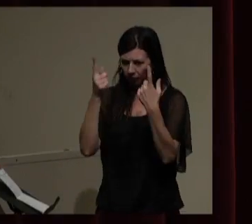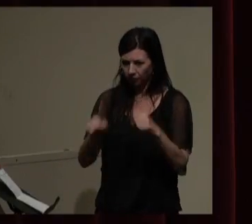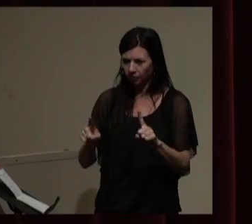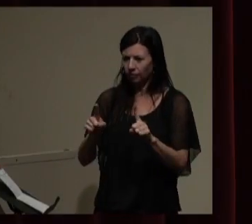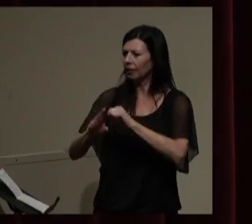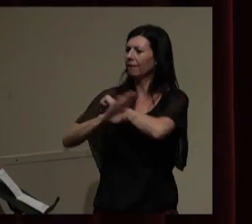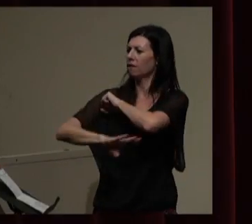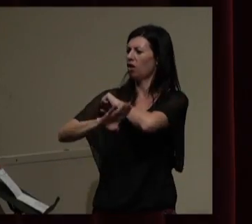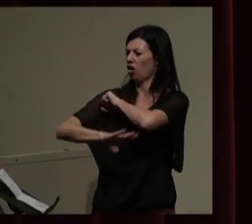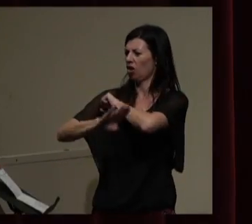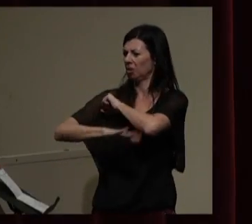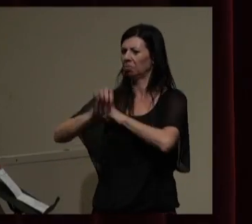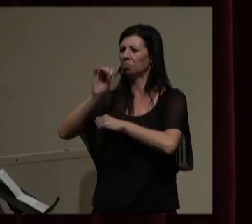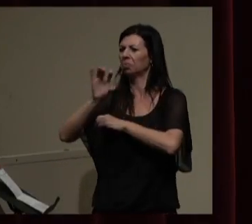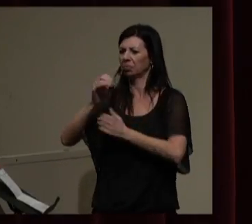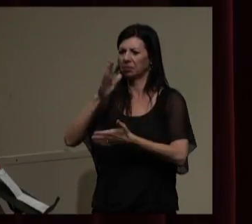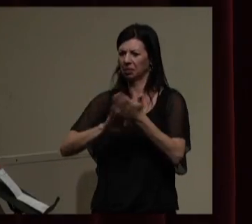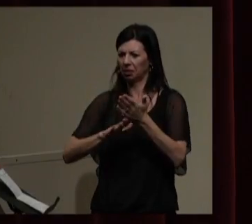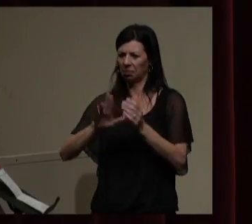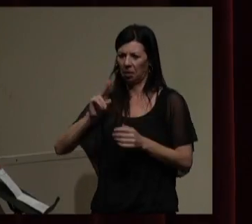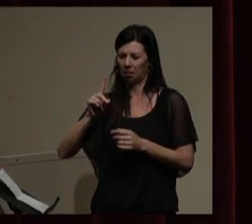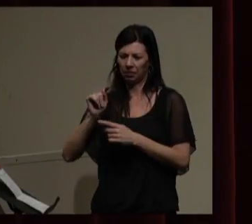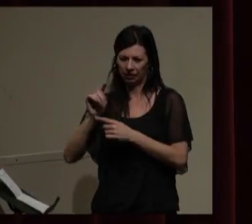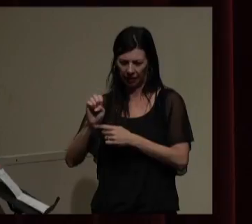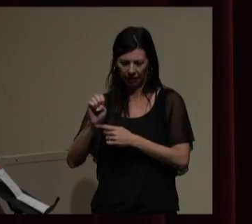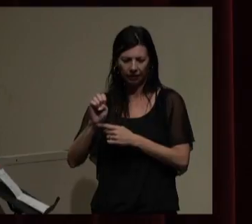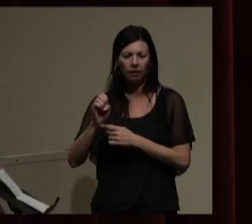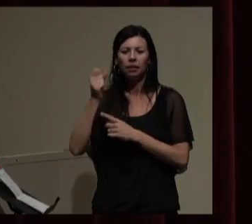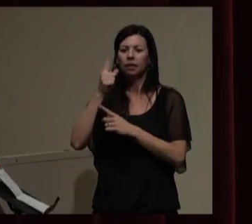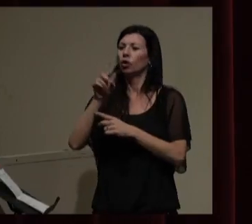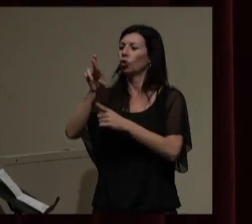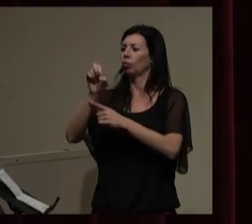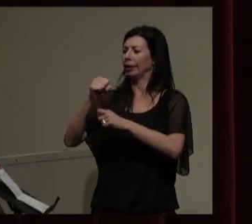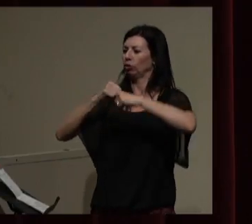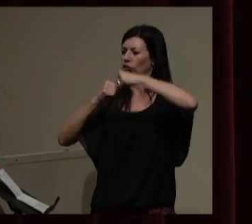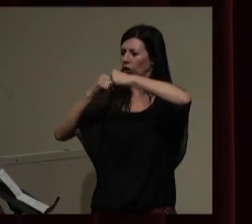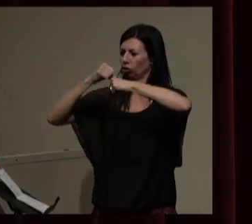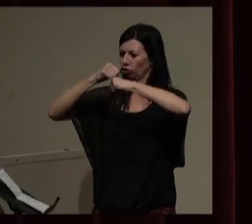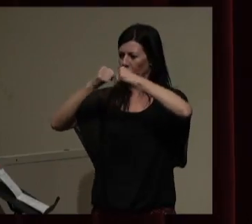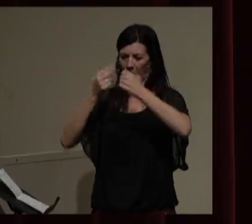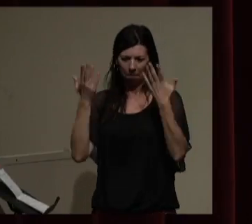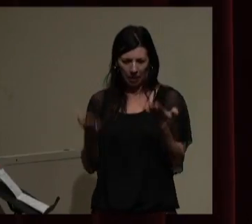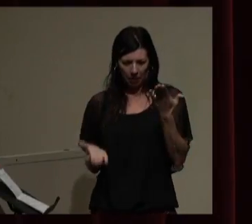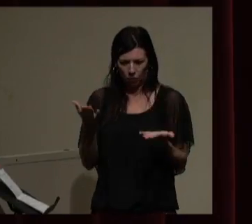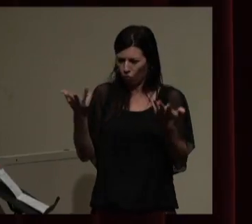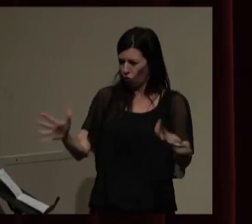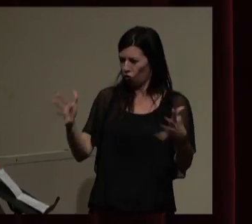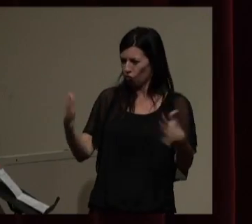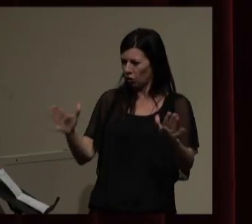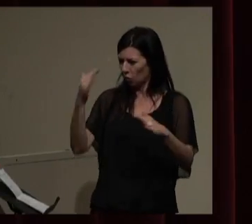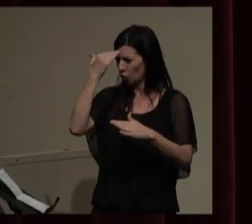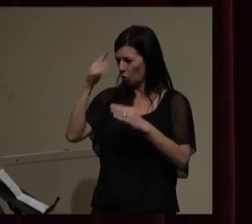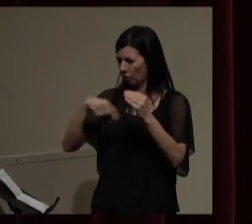up in the fall really quickly. We are going to be doing a little bit of restructuring, and maybe some of you have heard a little bit about